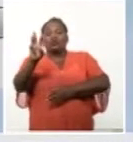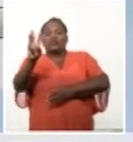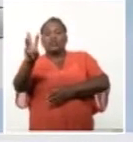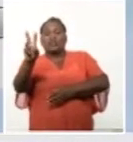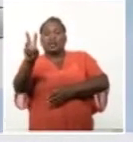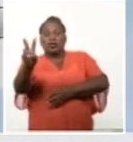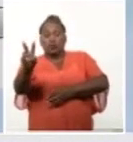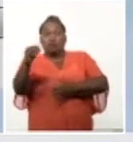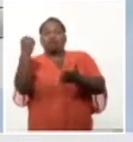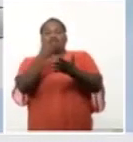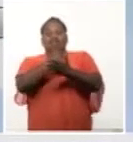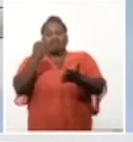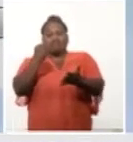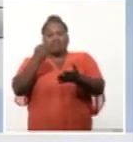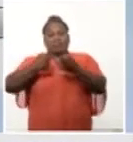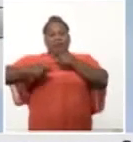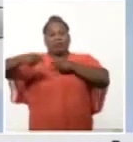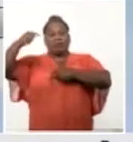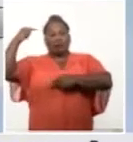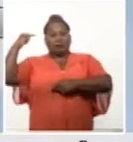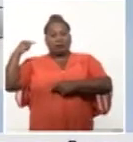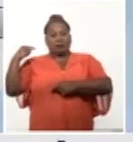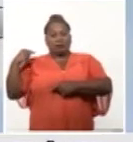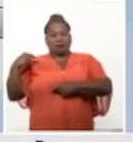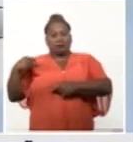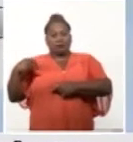84,832 were diagnosed yesterday,